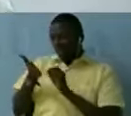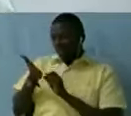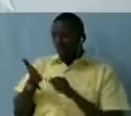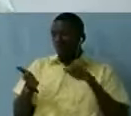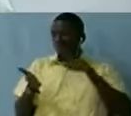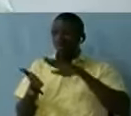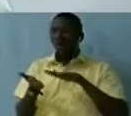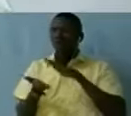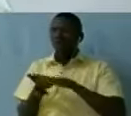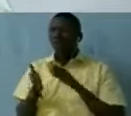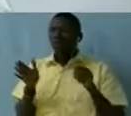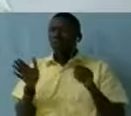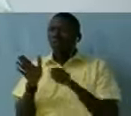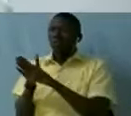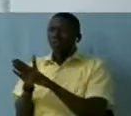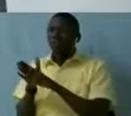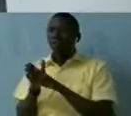newspaper